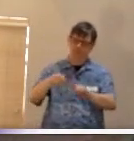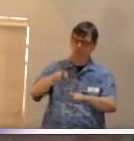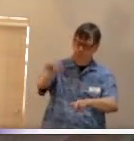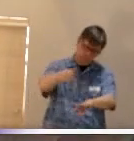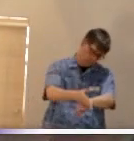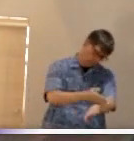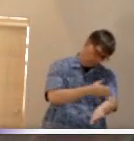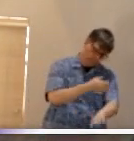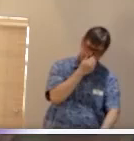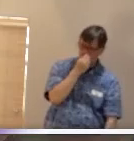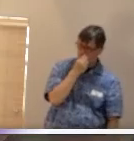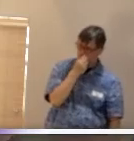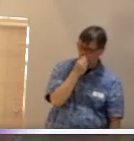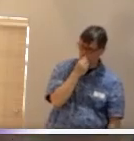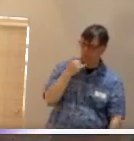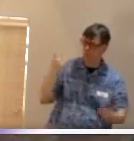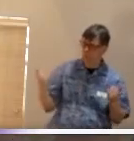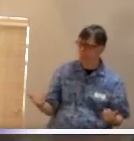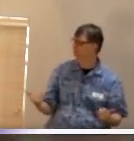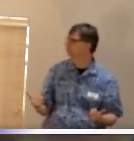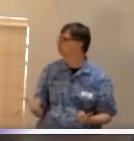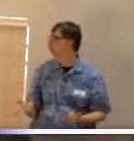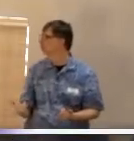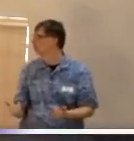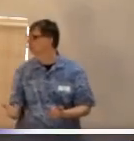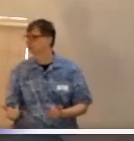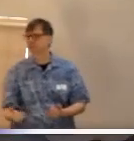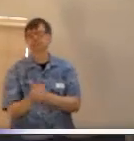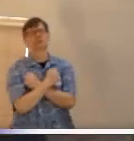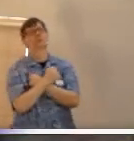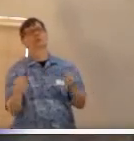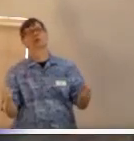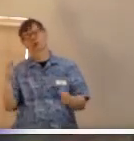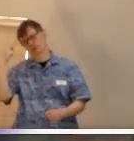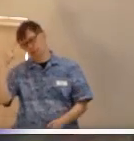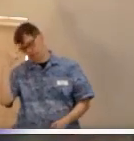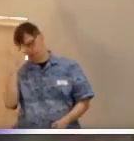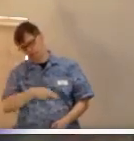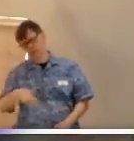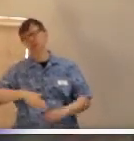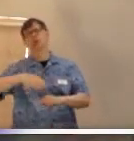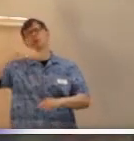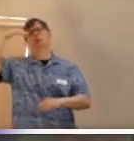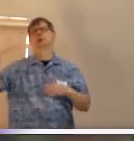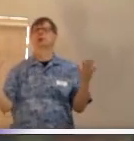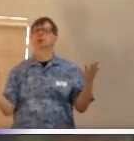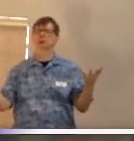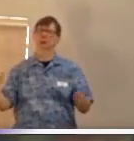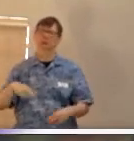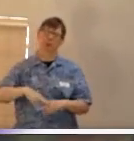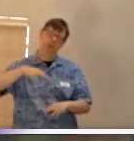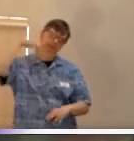really, really want to change. And what happens, because you want to liberate yourself from it, you want more happiness, you want to know that you're